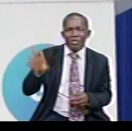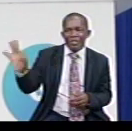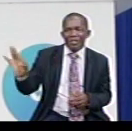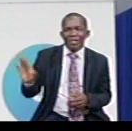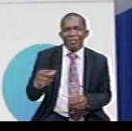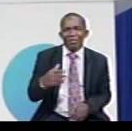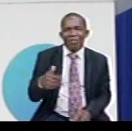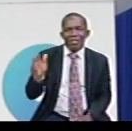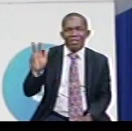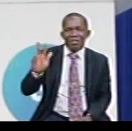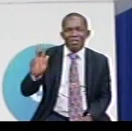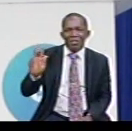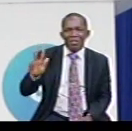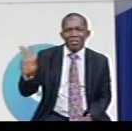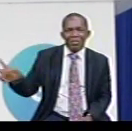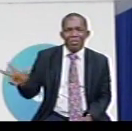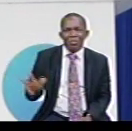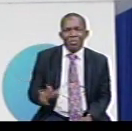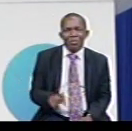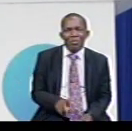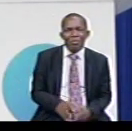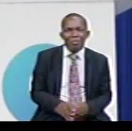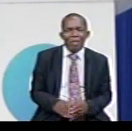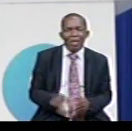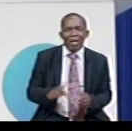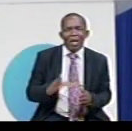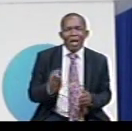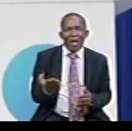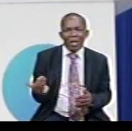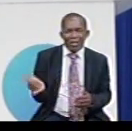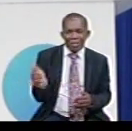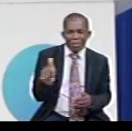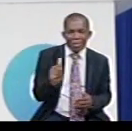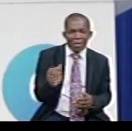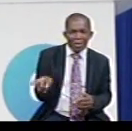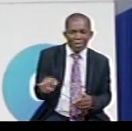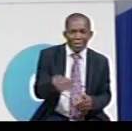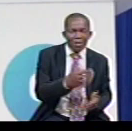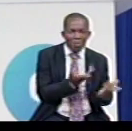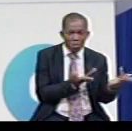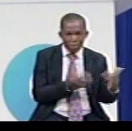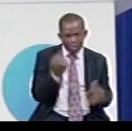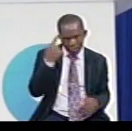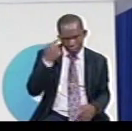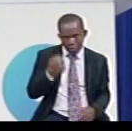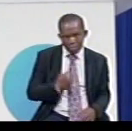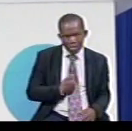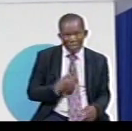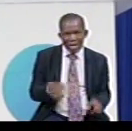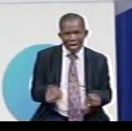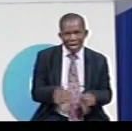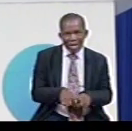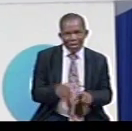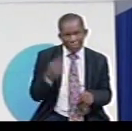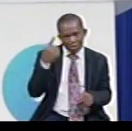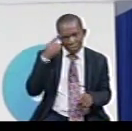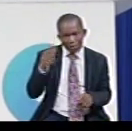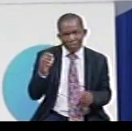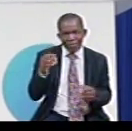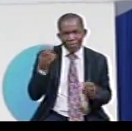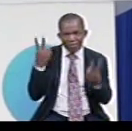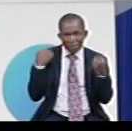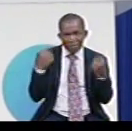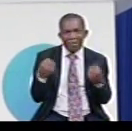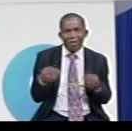29, verse 23. And they waited for me as for the rain, and they opened their mouth wide as for